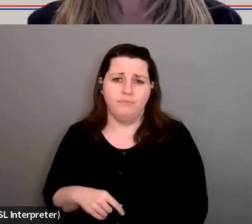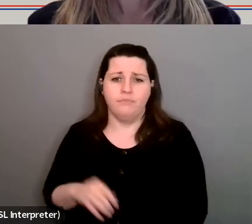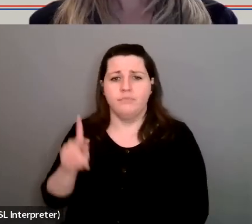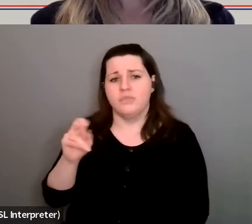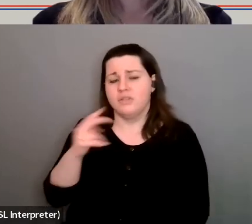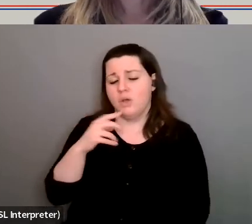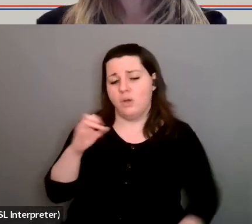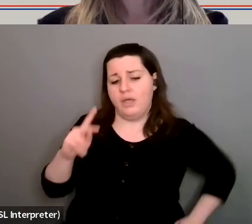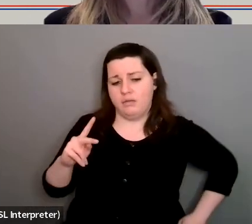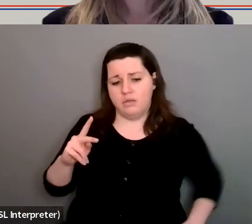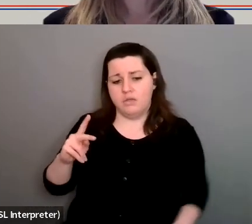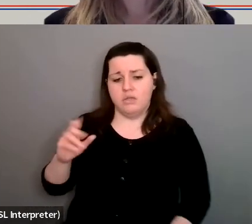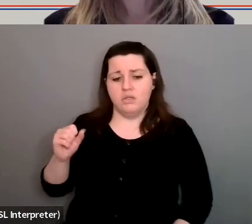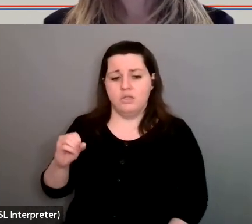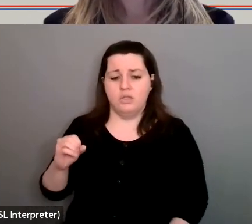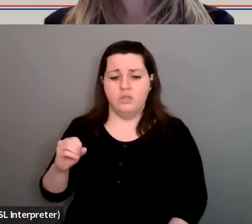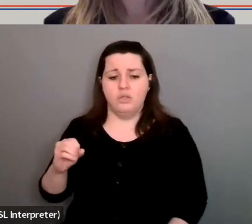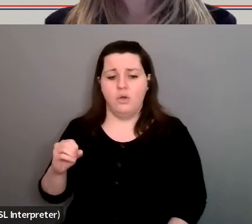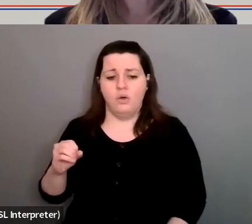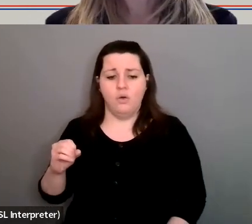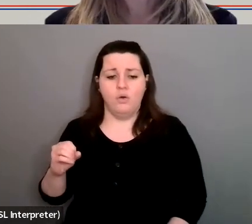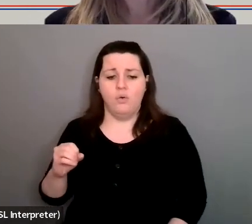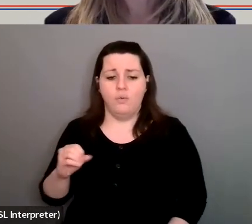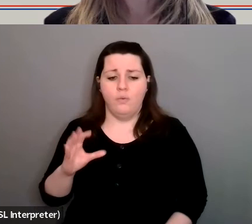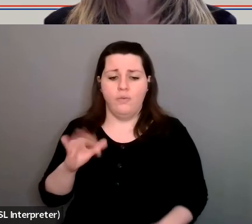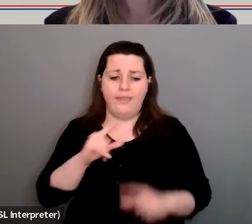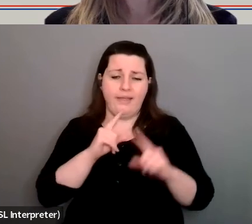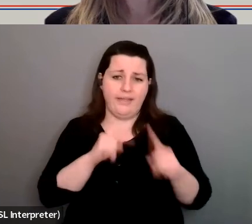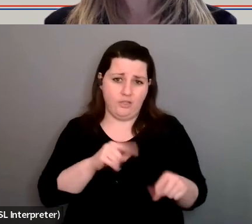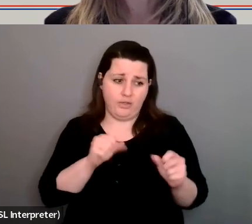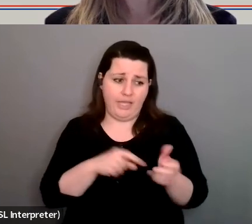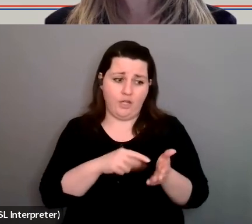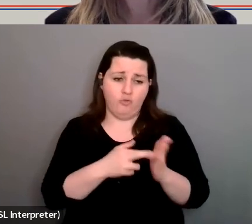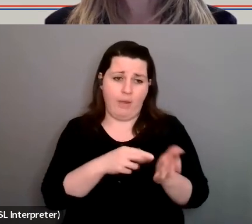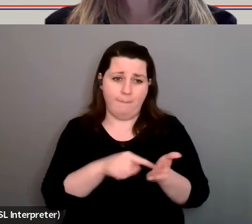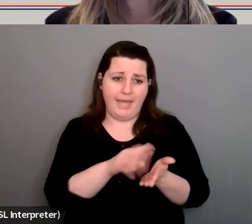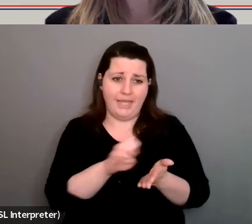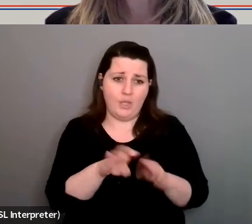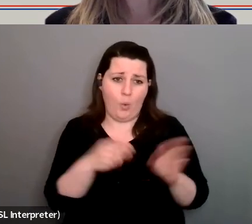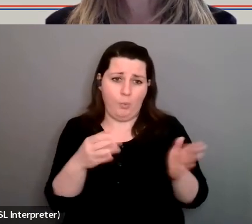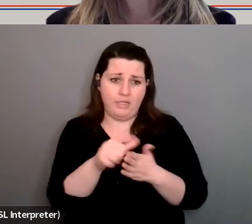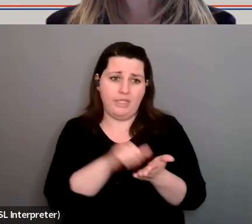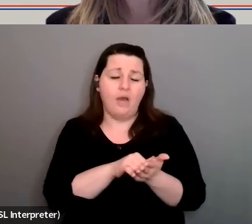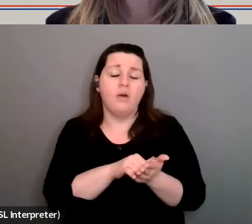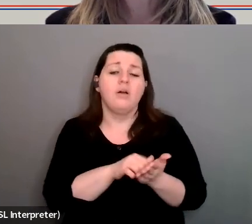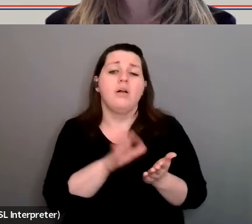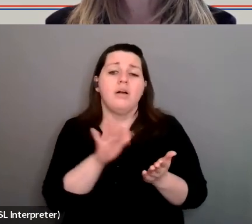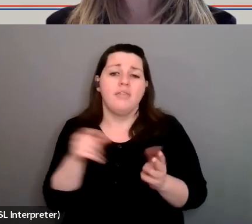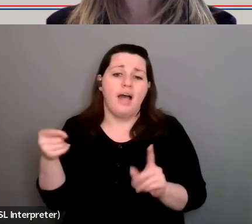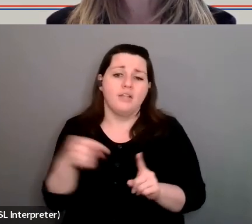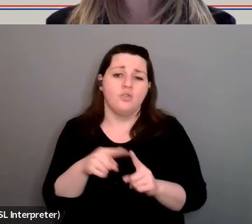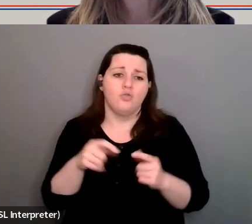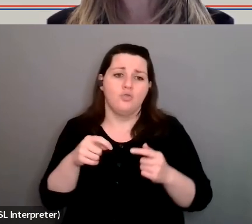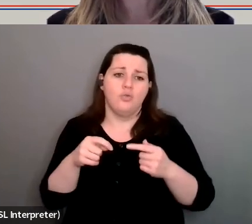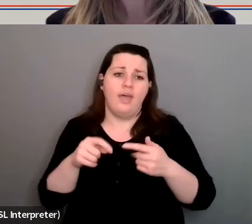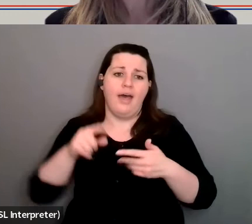So the answer to the question of can a rep payee open an account, that's going to go back to that hierarchy that we